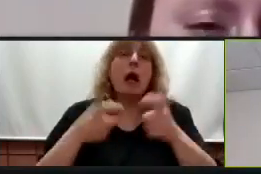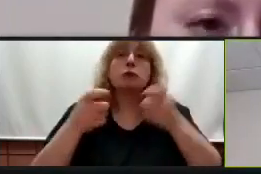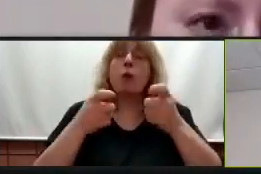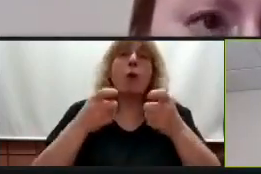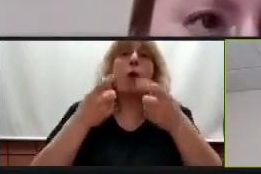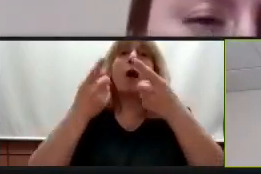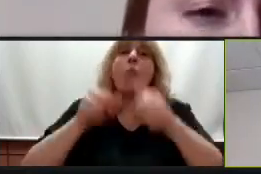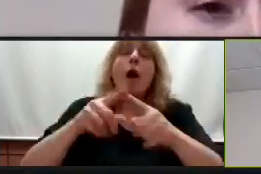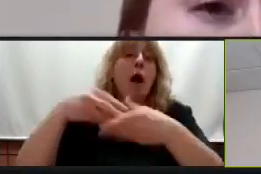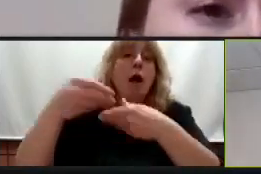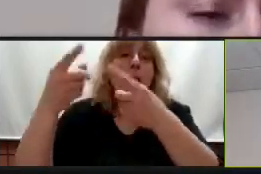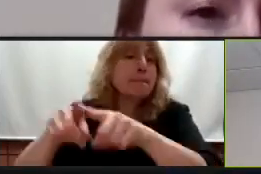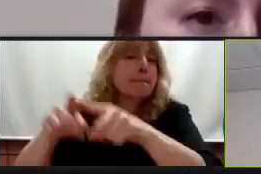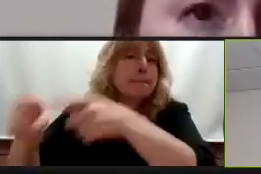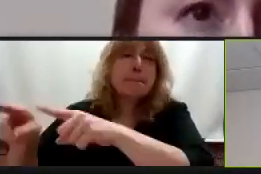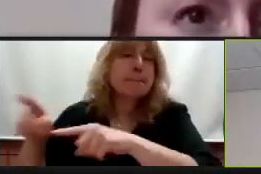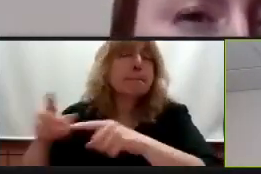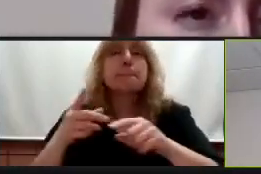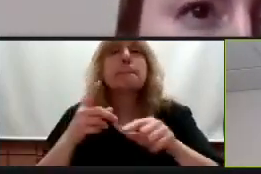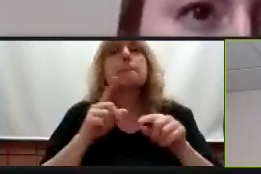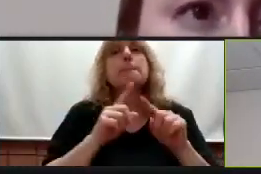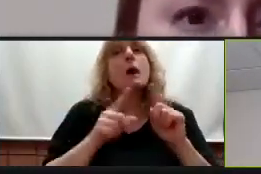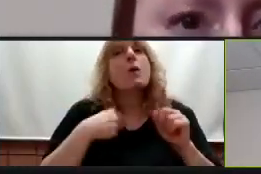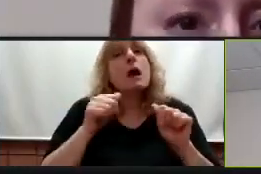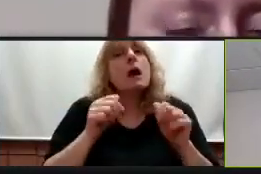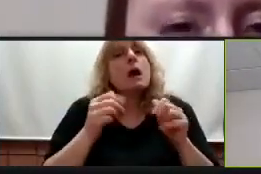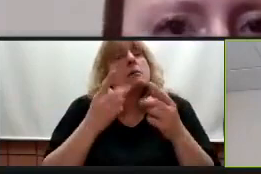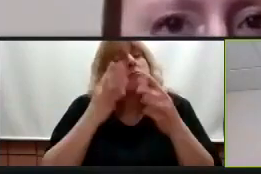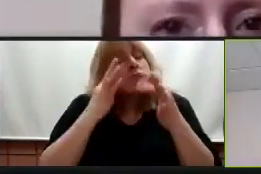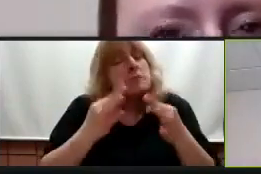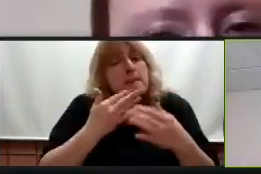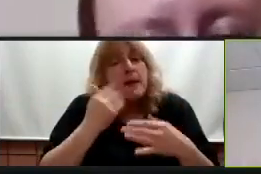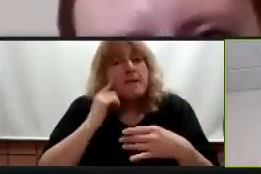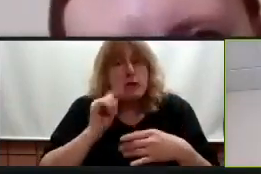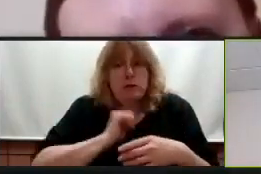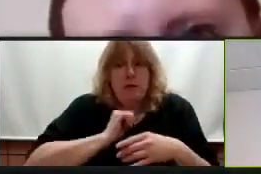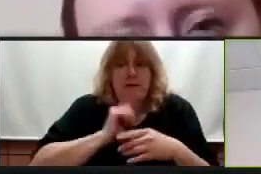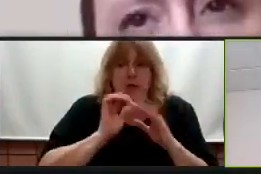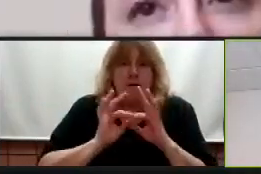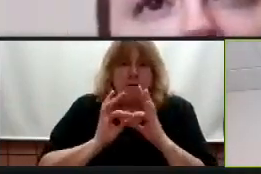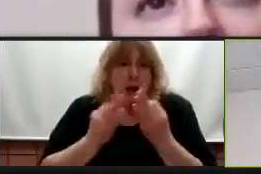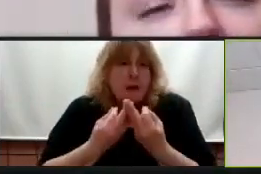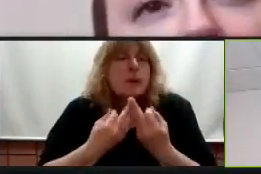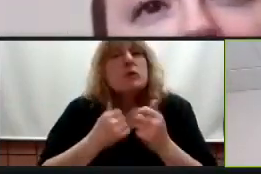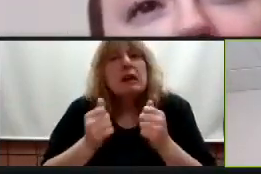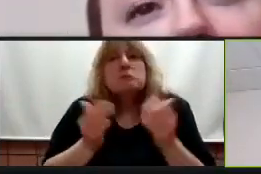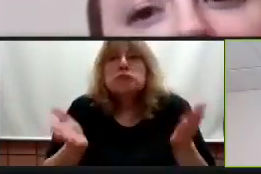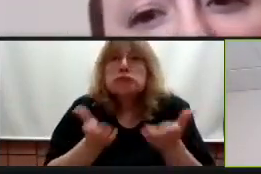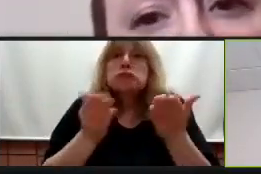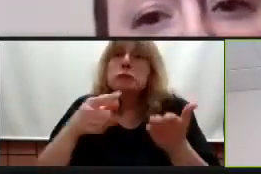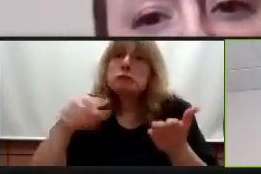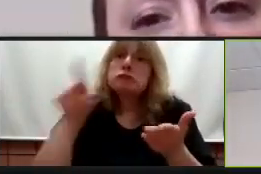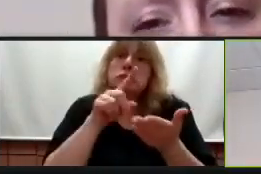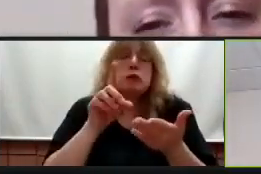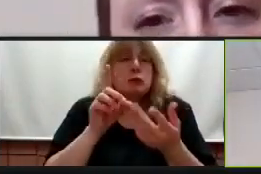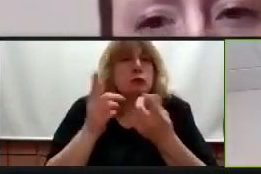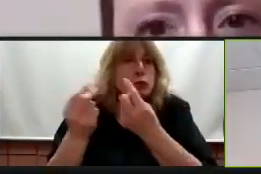ourselves and our families at the time. And we can encourage other people to do the same thing. And then